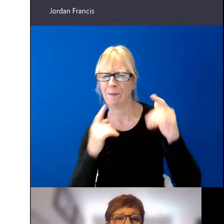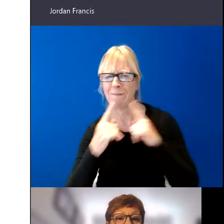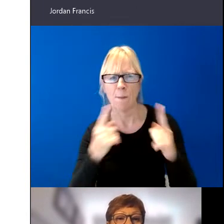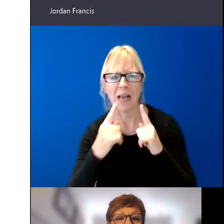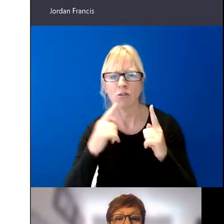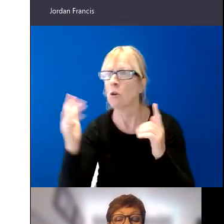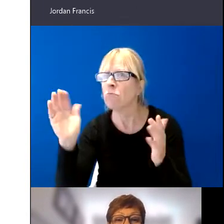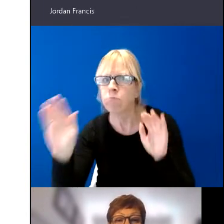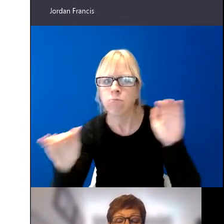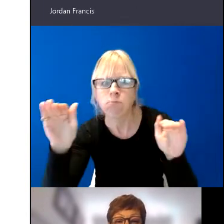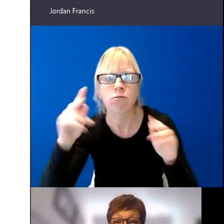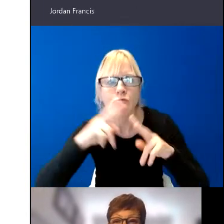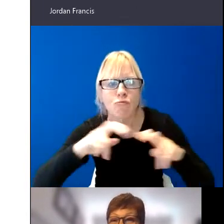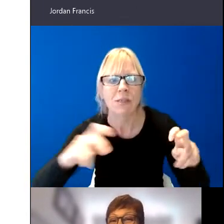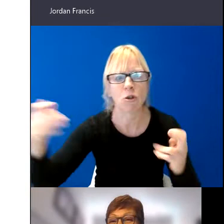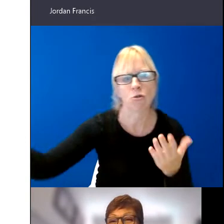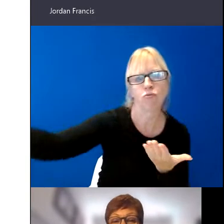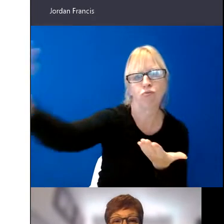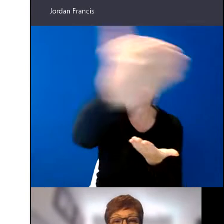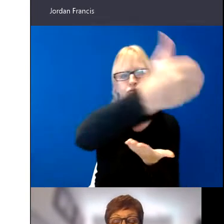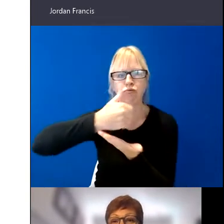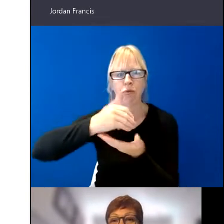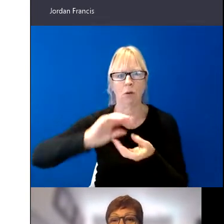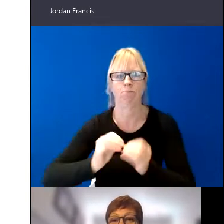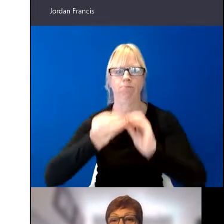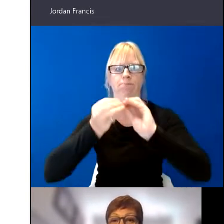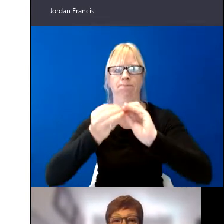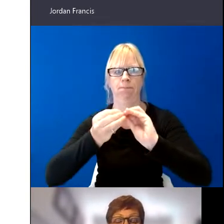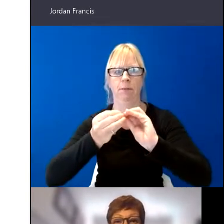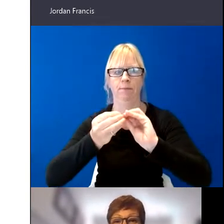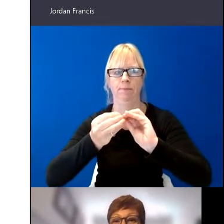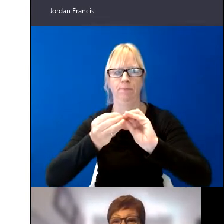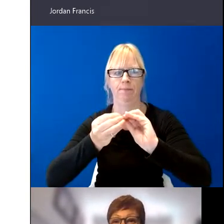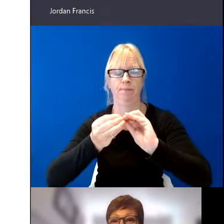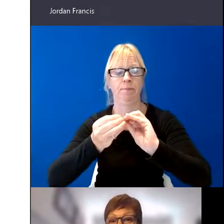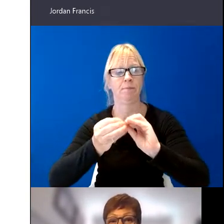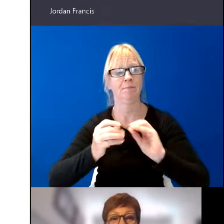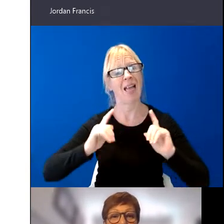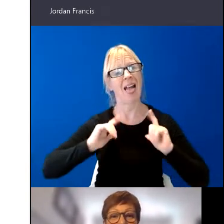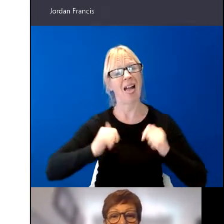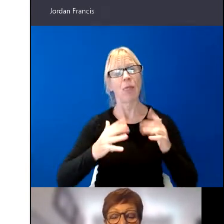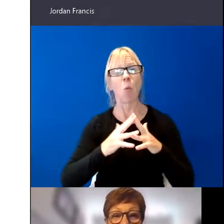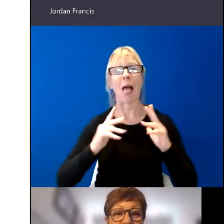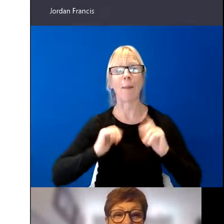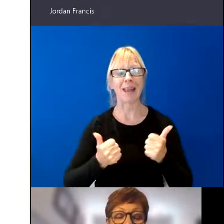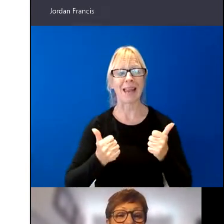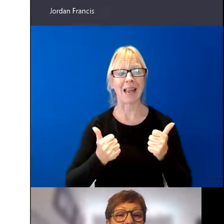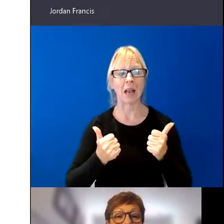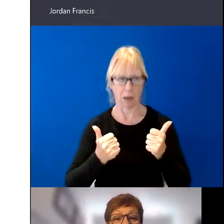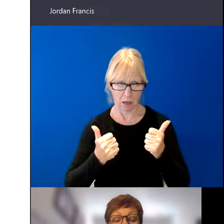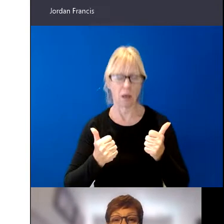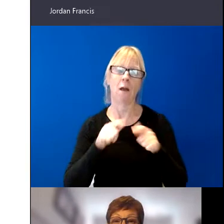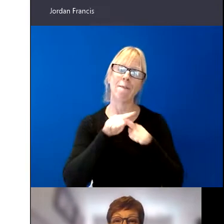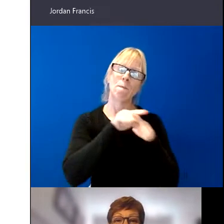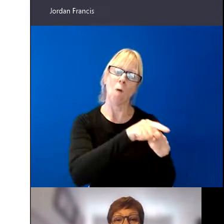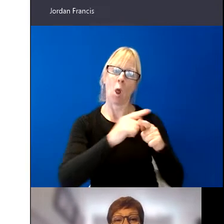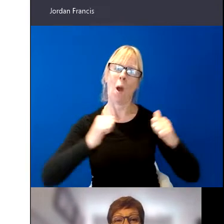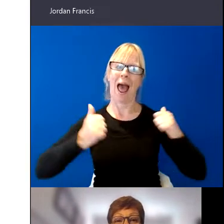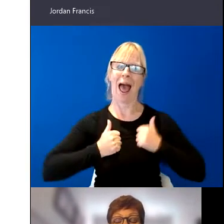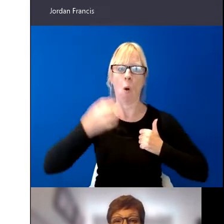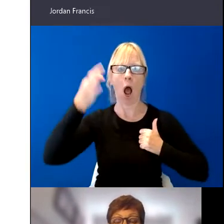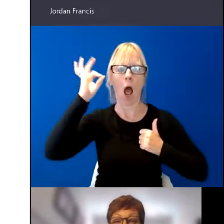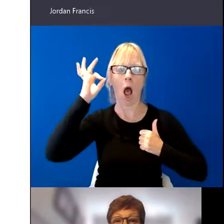slide. And everything we do around health and wellbeing in Birmingham is governed by our health and wellbeing strategy. And